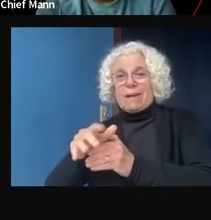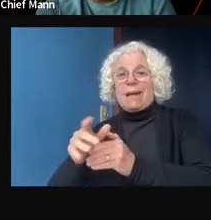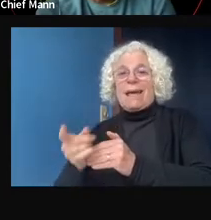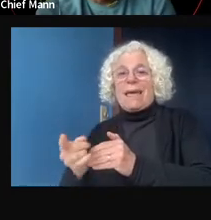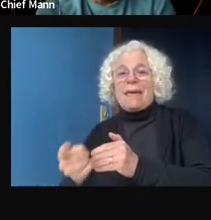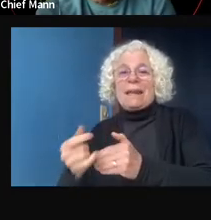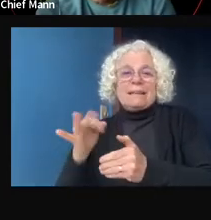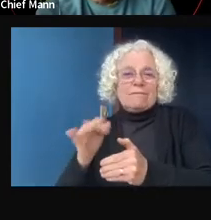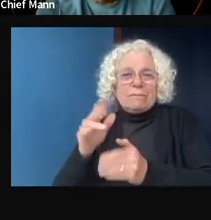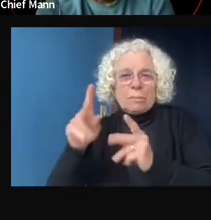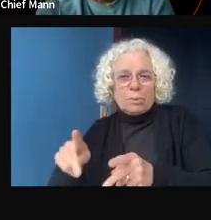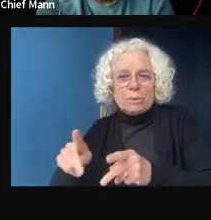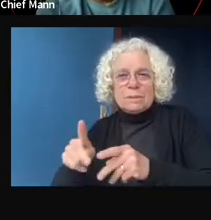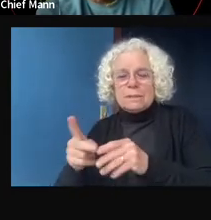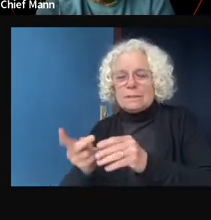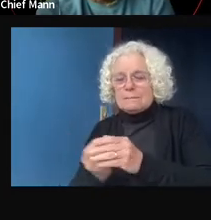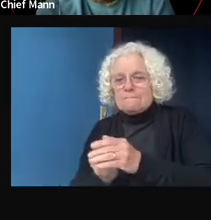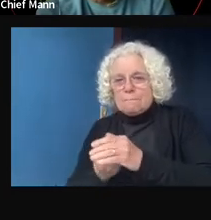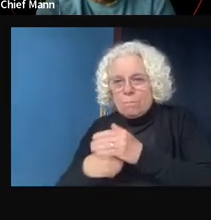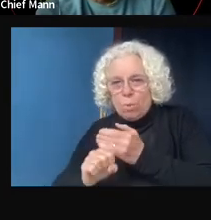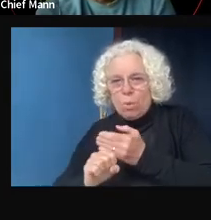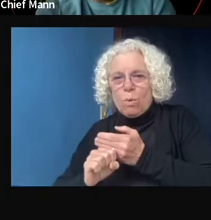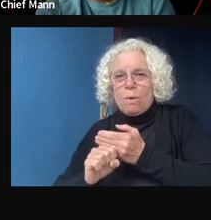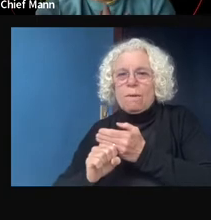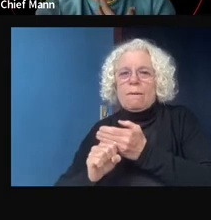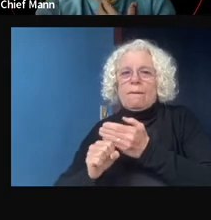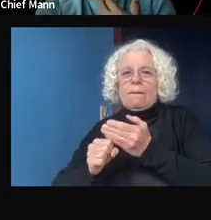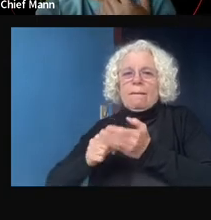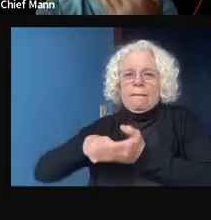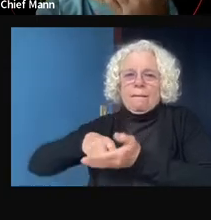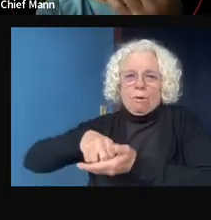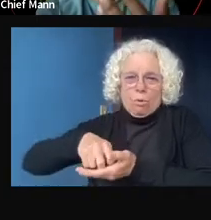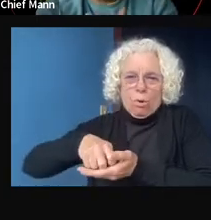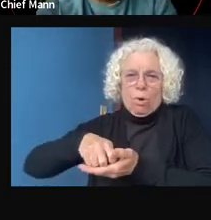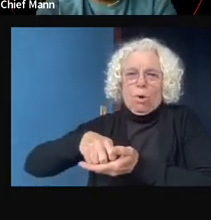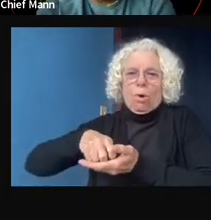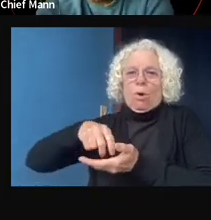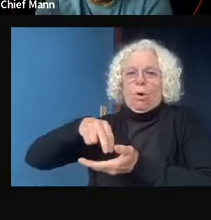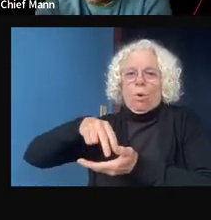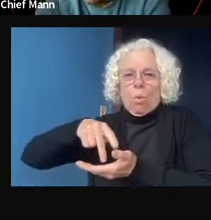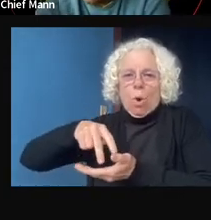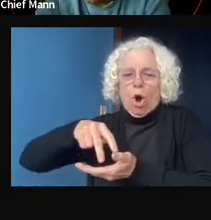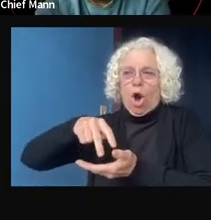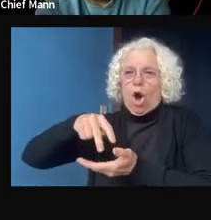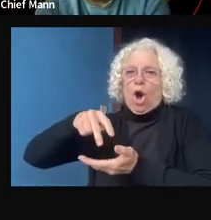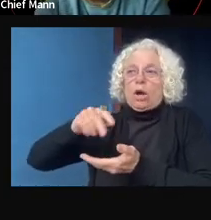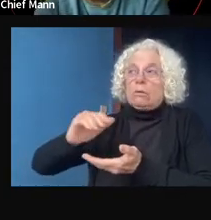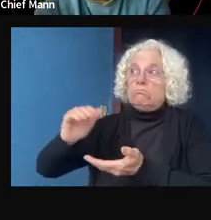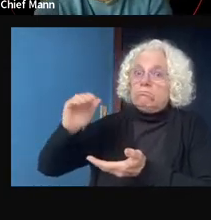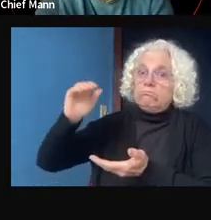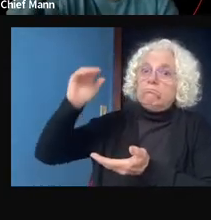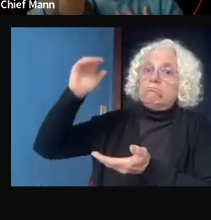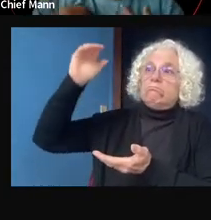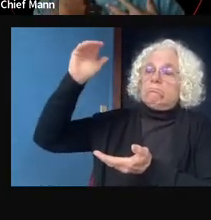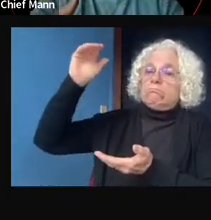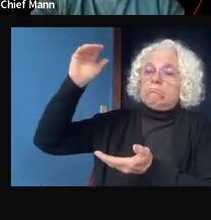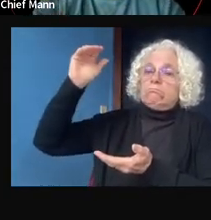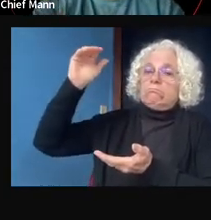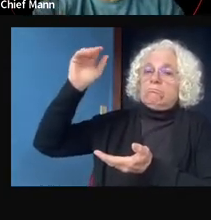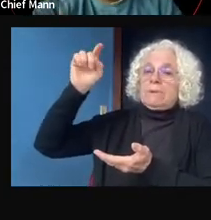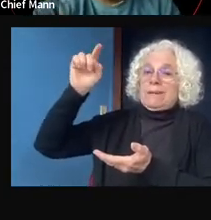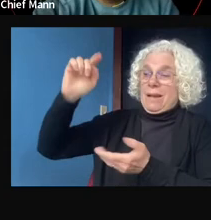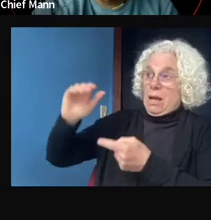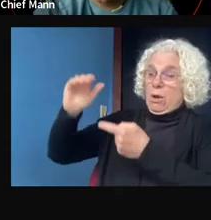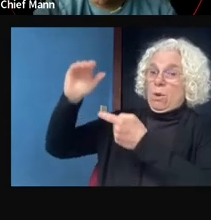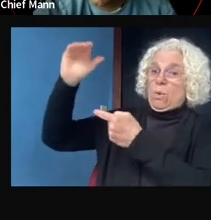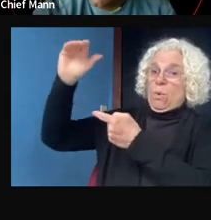young adult, you know, like that human, right? And then when it becomes that adult in a later life, you know, it gives back